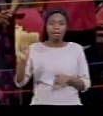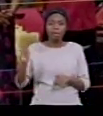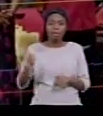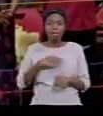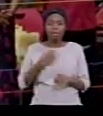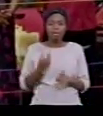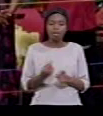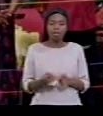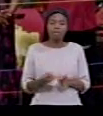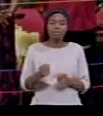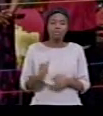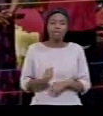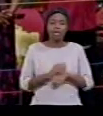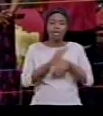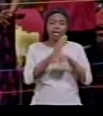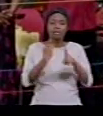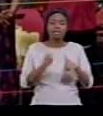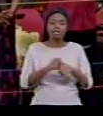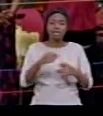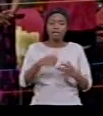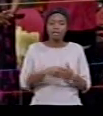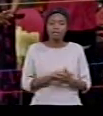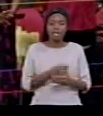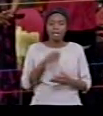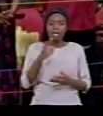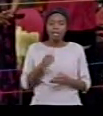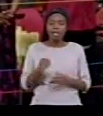lambs. In verse 6, ye mountains,